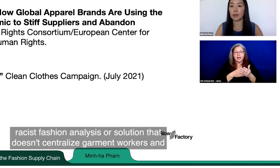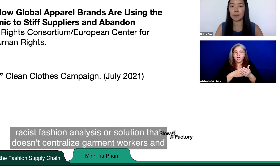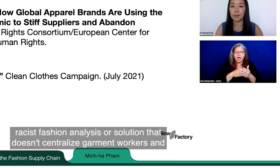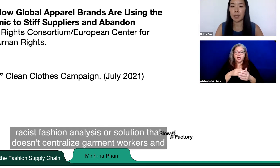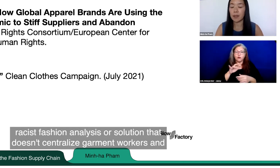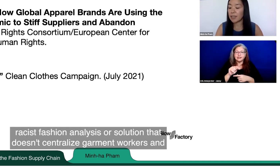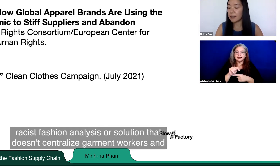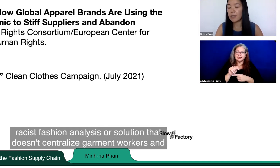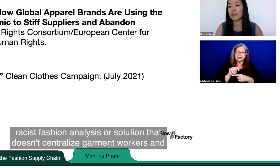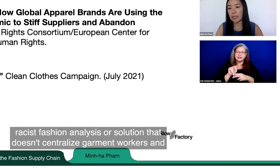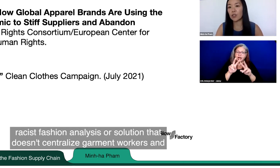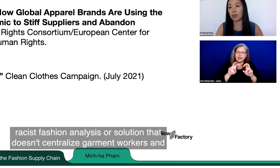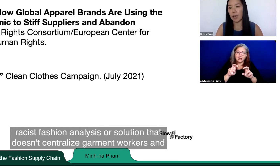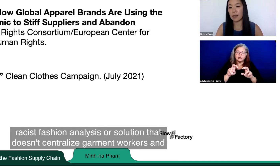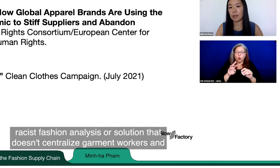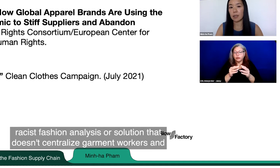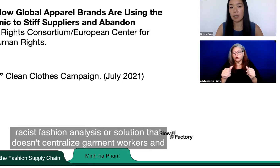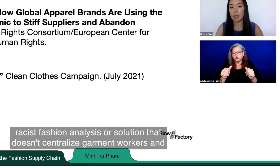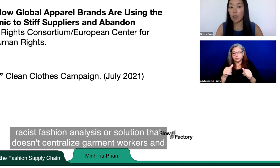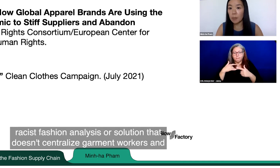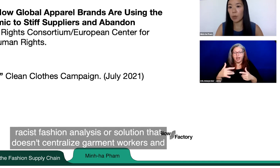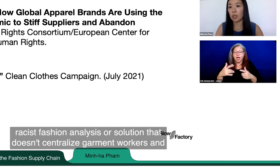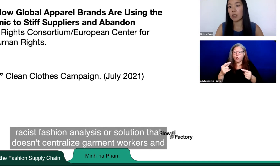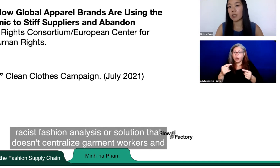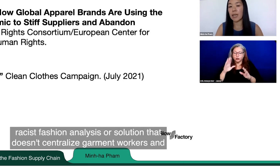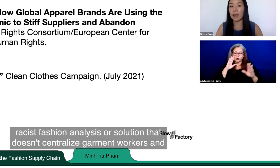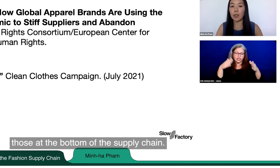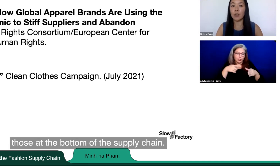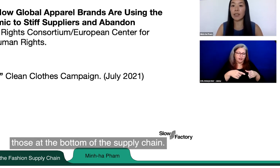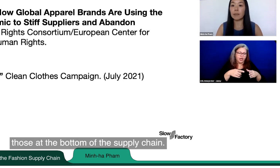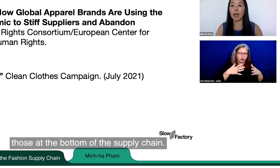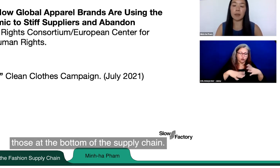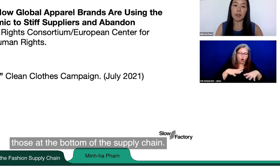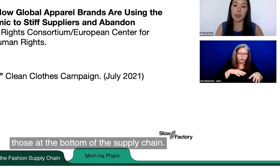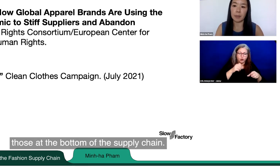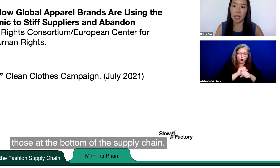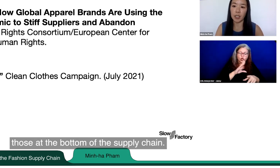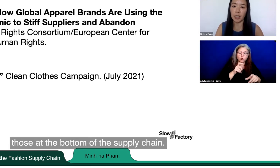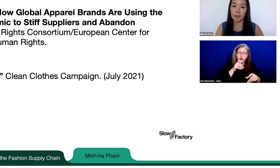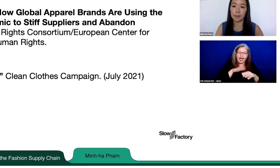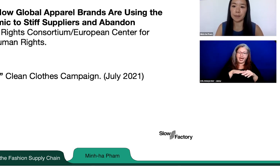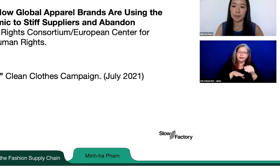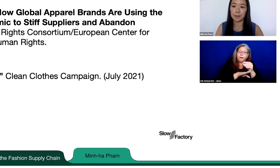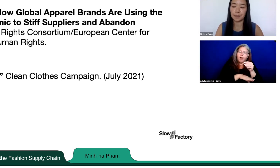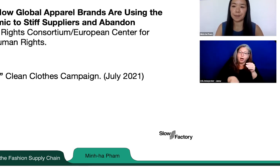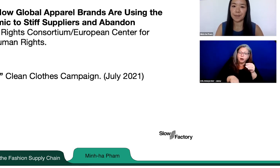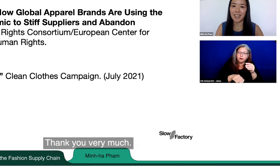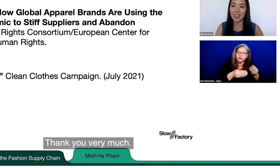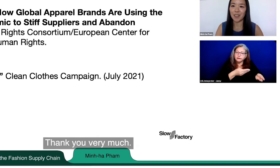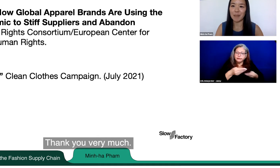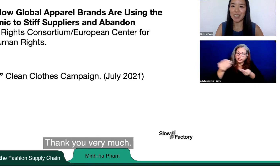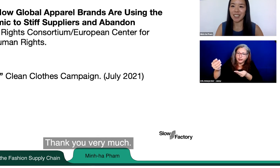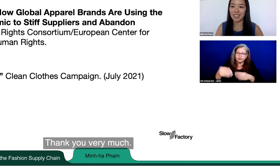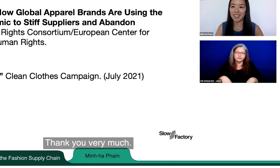solution that doesn't centralize garment workers and those at the bottom of the supply chain.